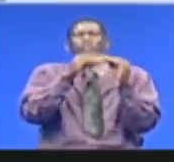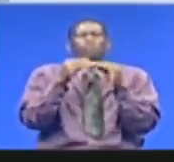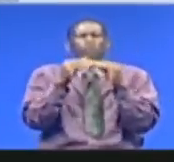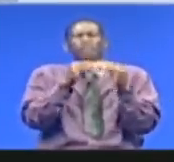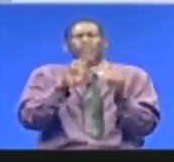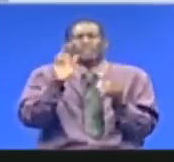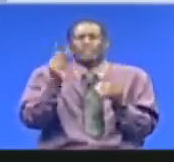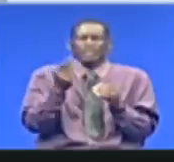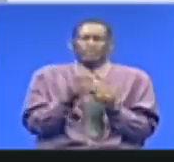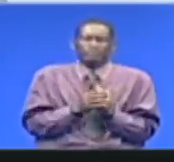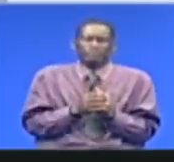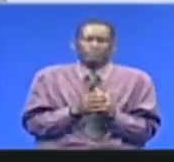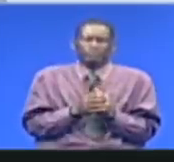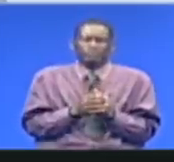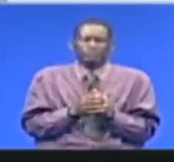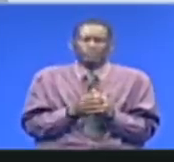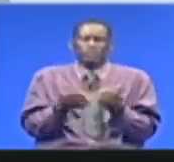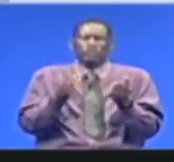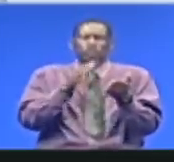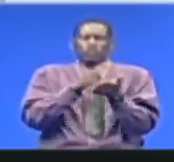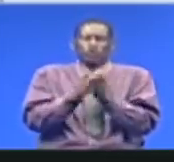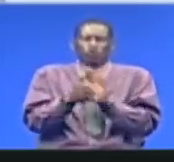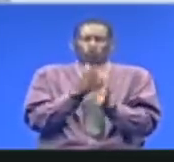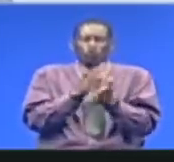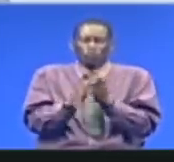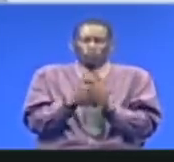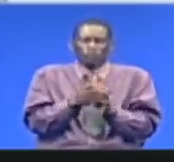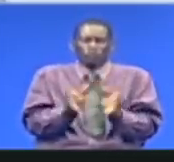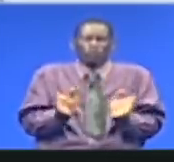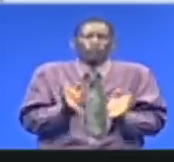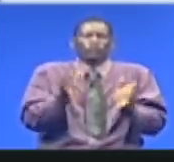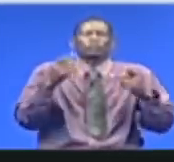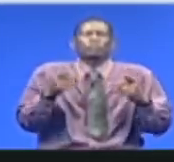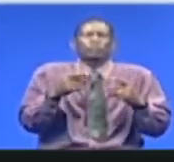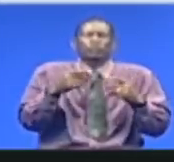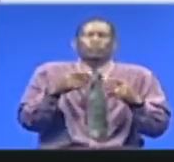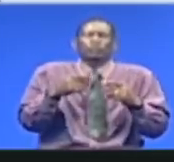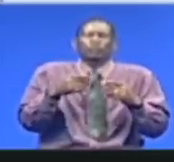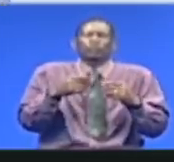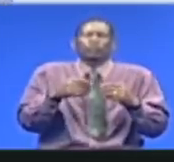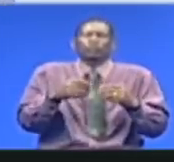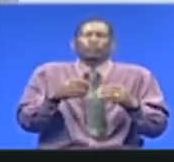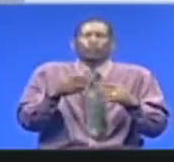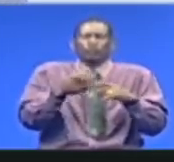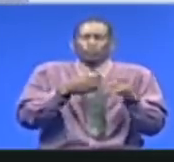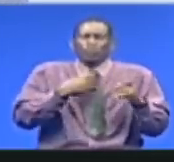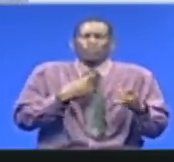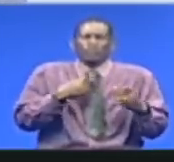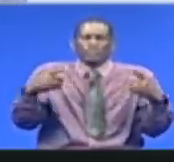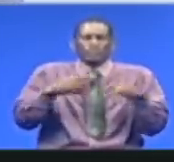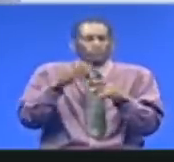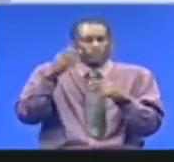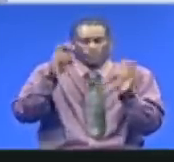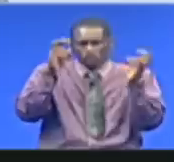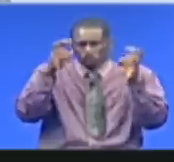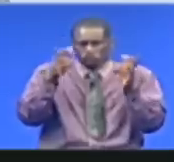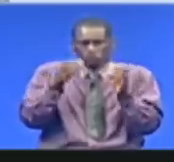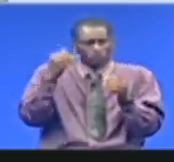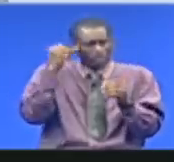Kenya. Nobody is going to muscle people from having different views on issues that are of national